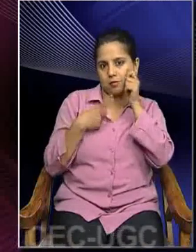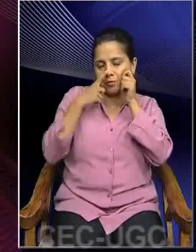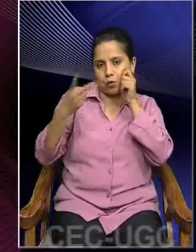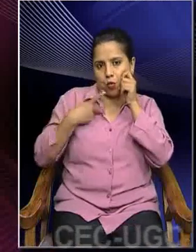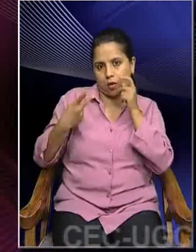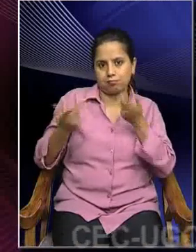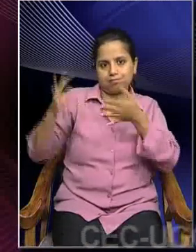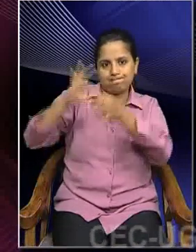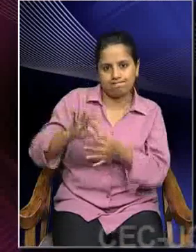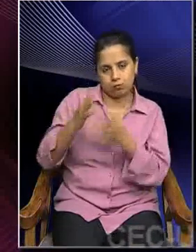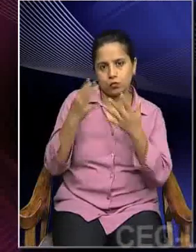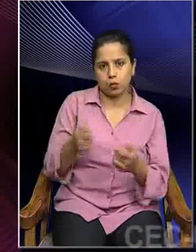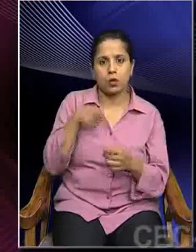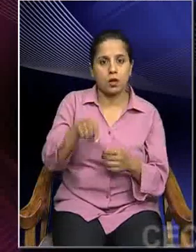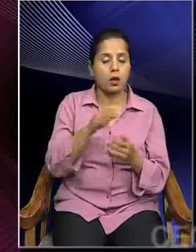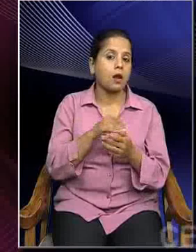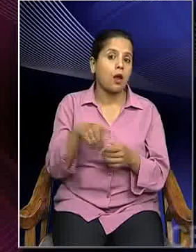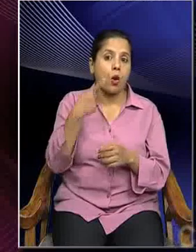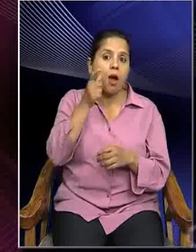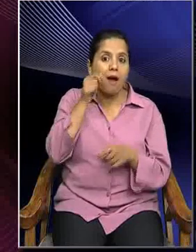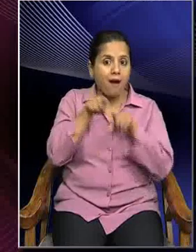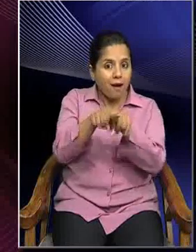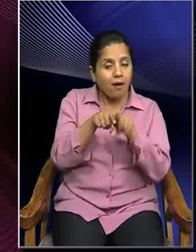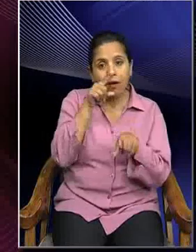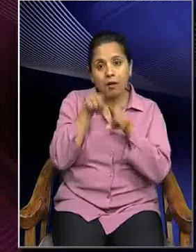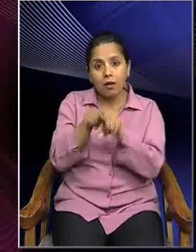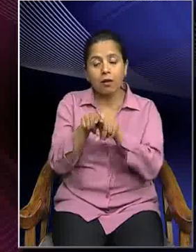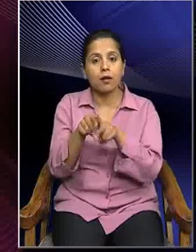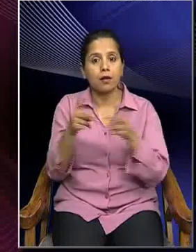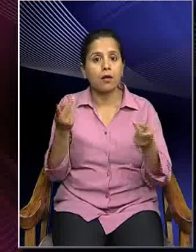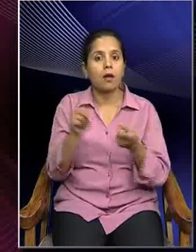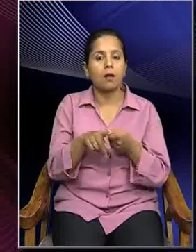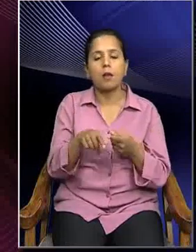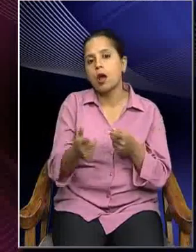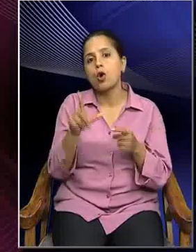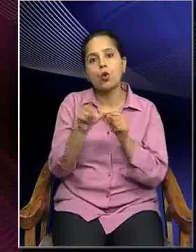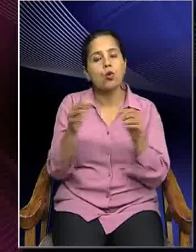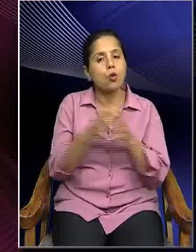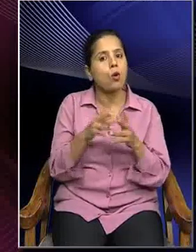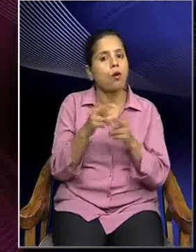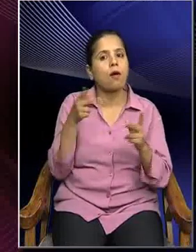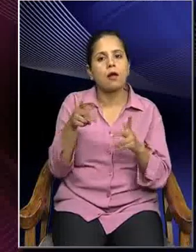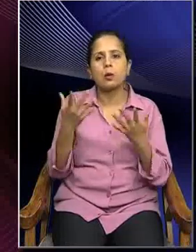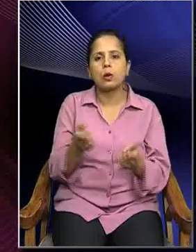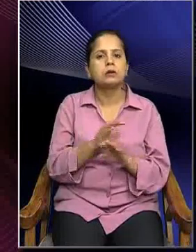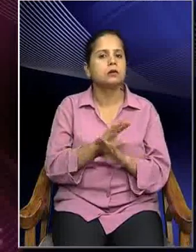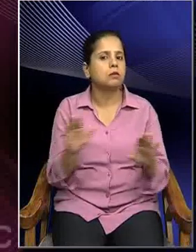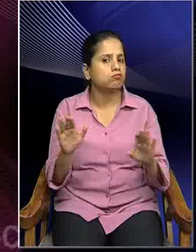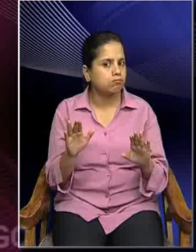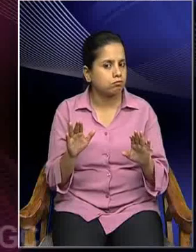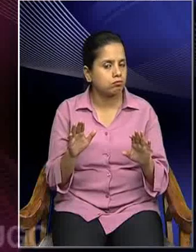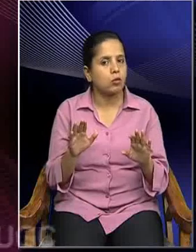norm of heterosexuality, homosexuality kind of becomes legally unwanted or